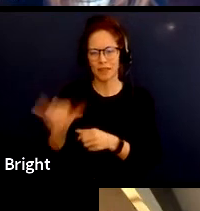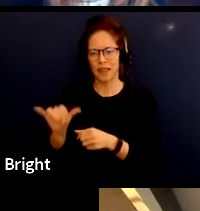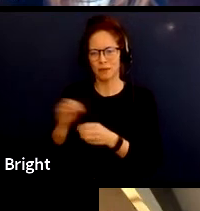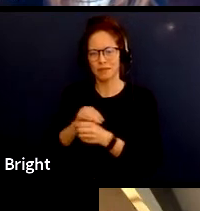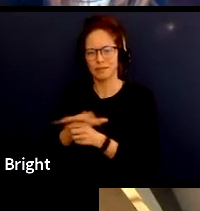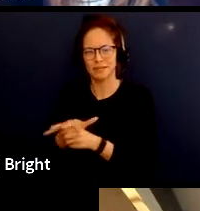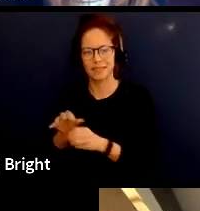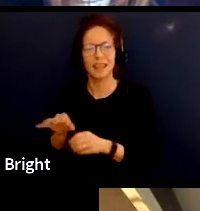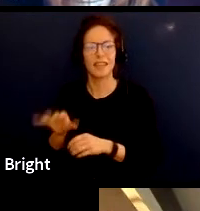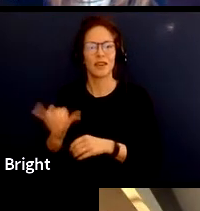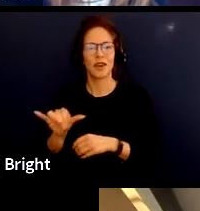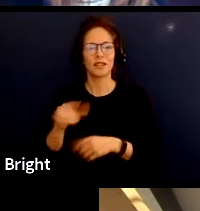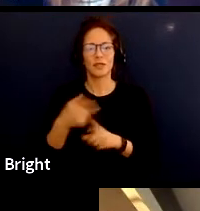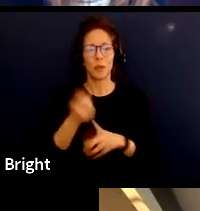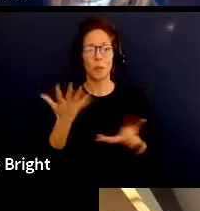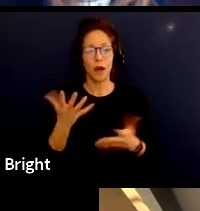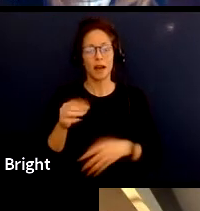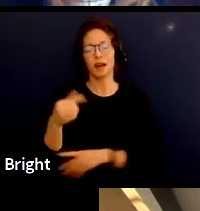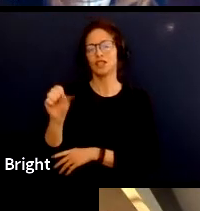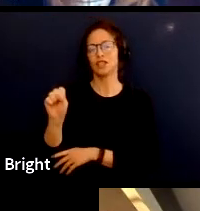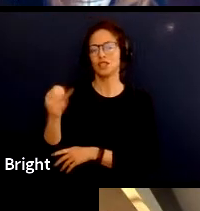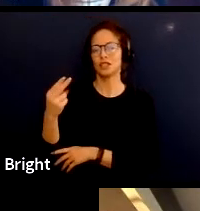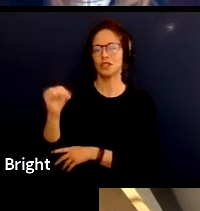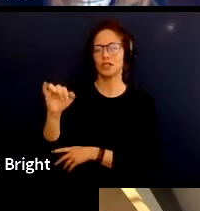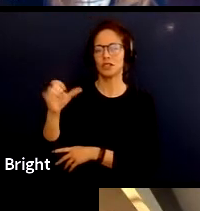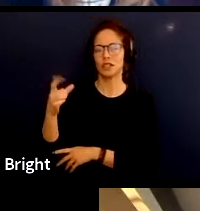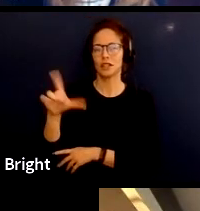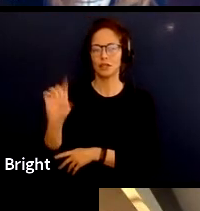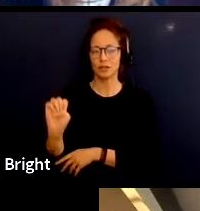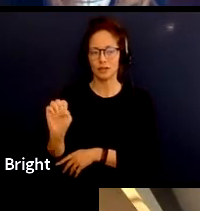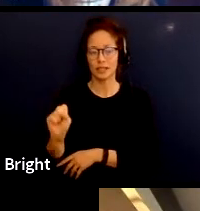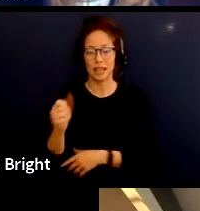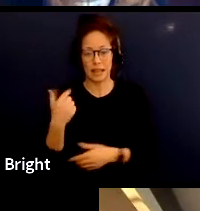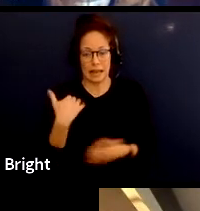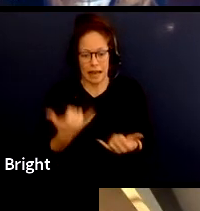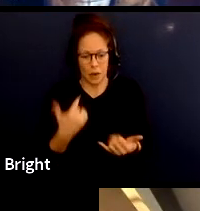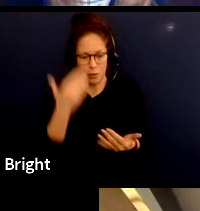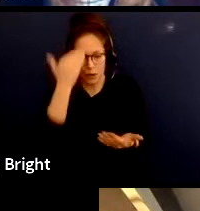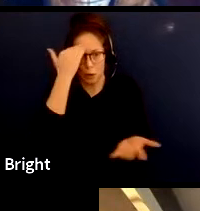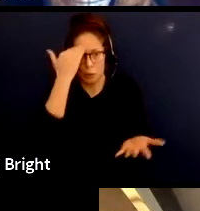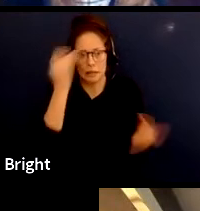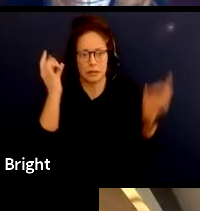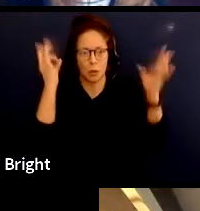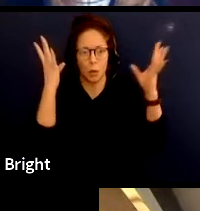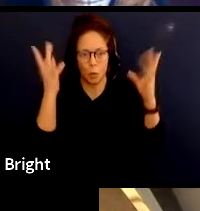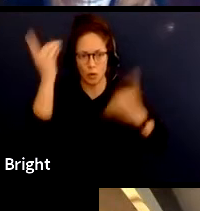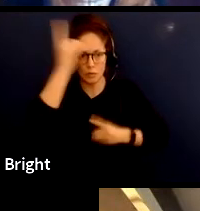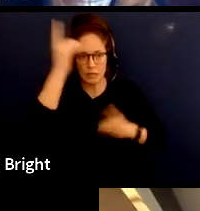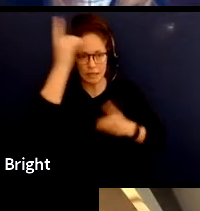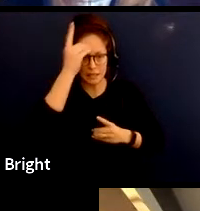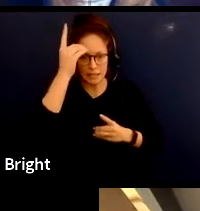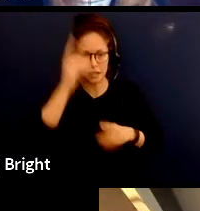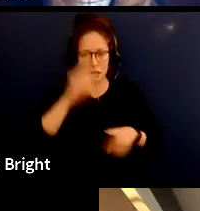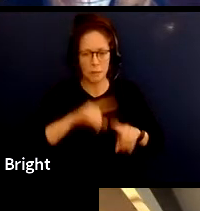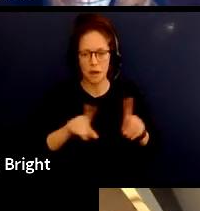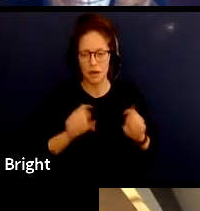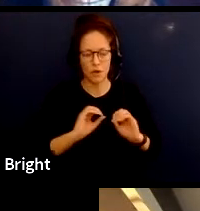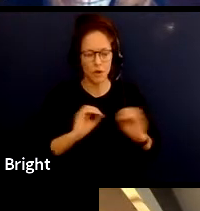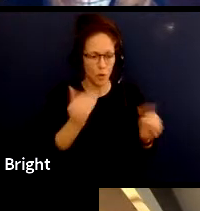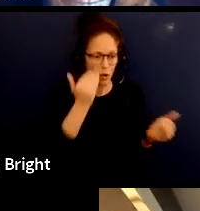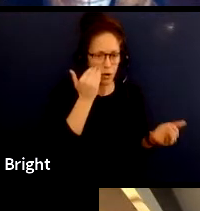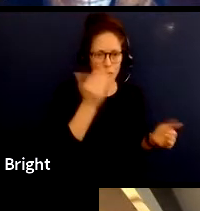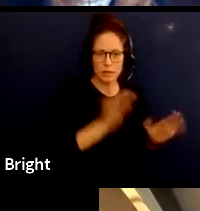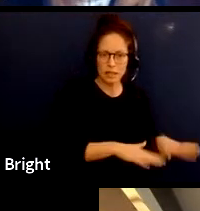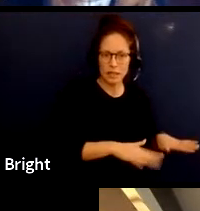shingles. And shingles can be a really debilitating disease. Nobody knows what the future is of any of these children who